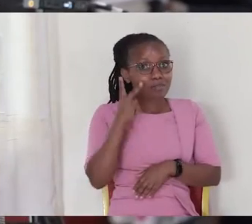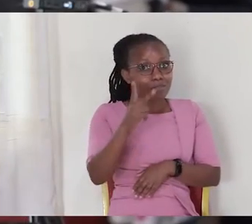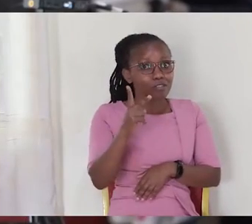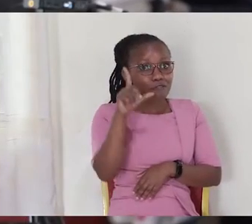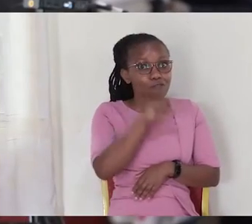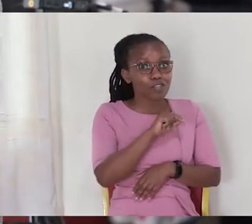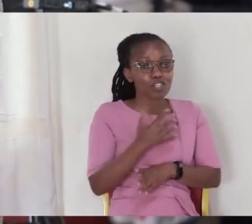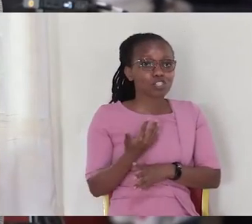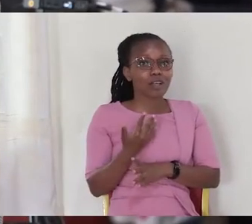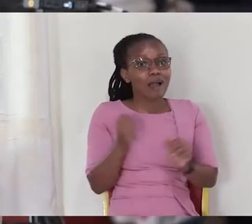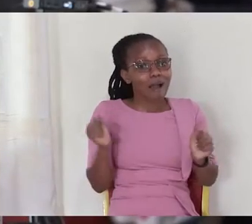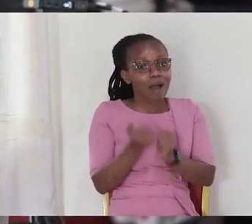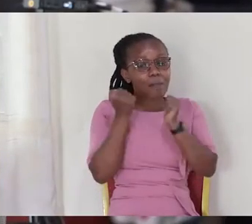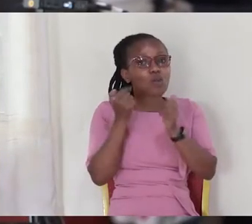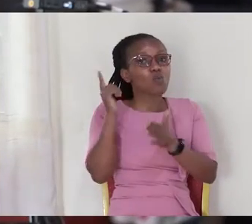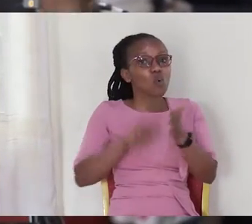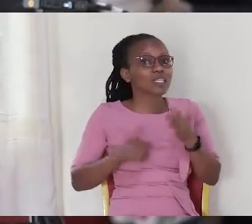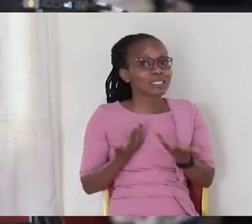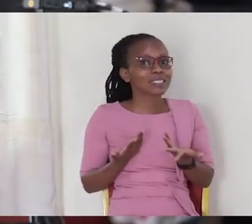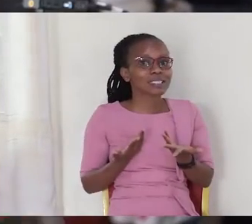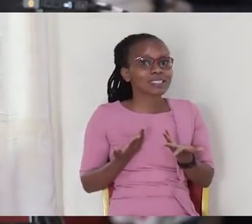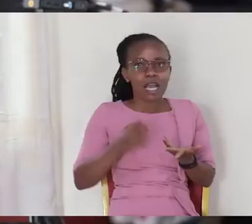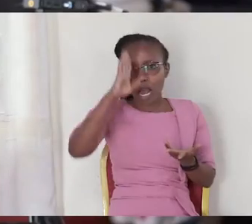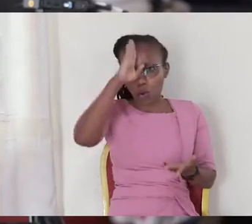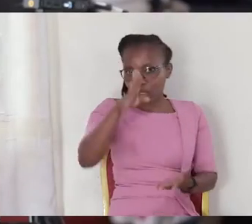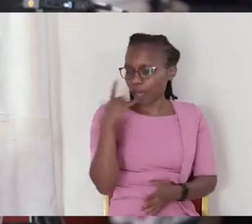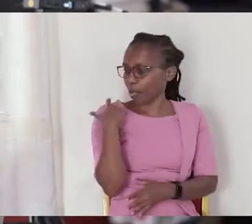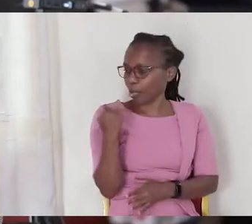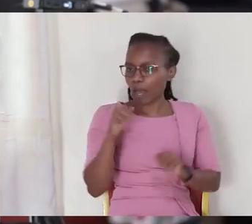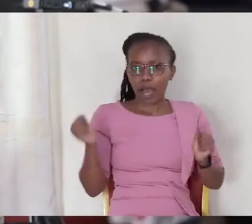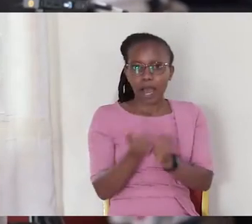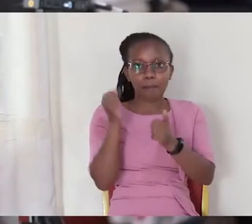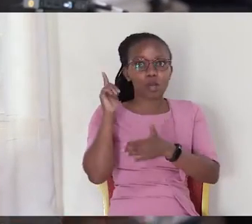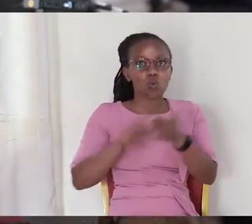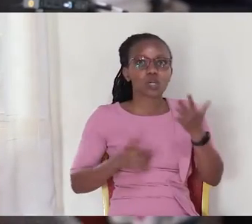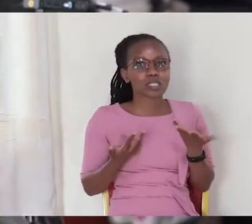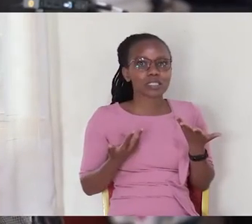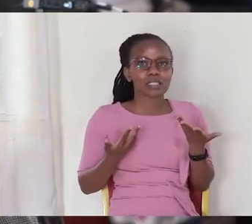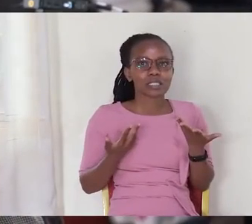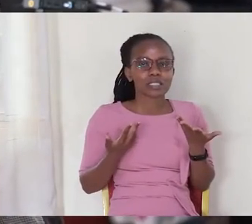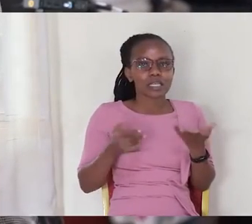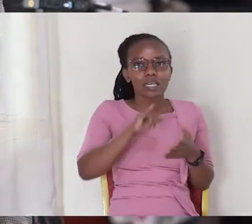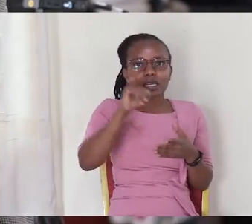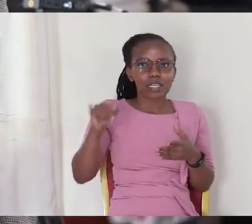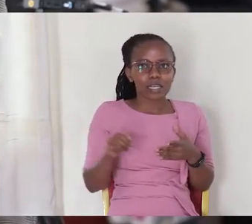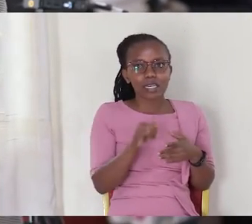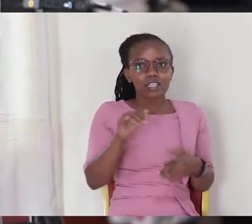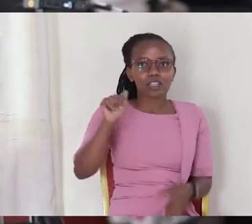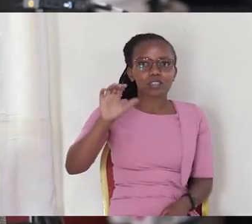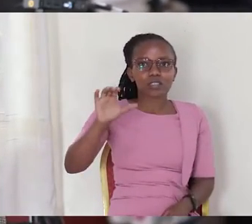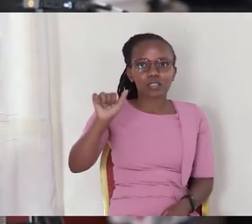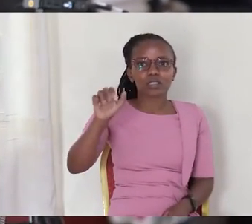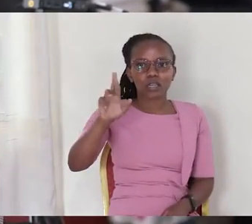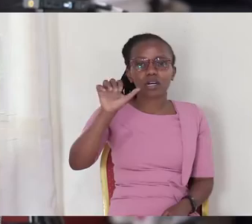the Liduri issue, and you have seen on Sunday what happened at Jacaranda grounds in Kayole, which